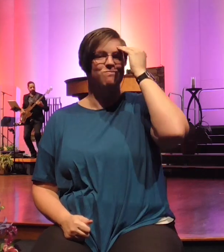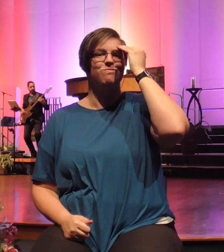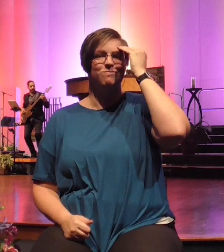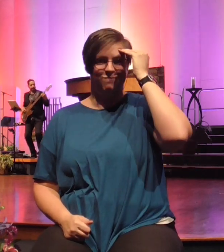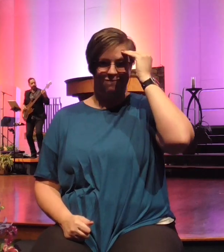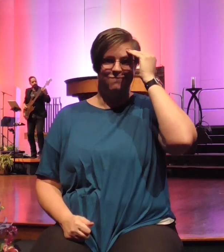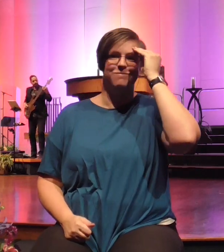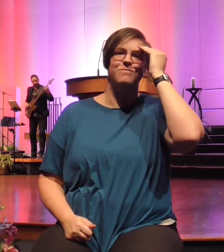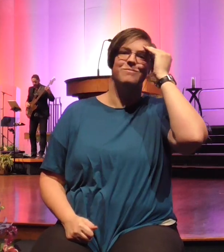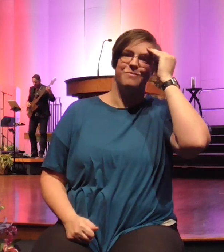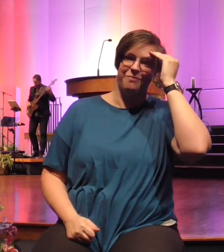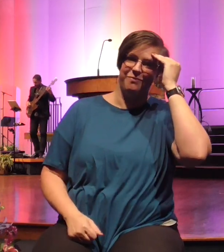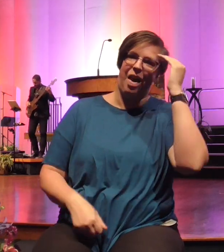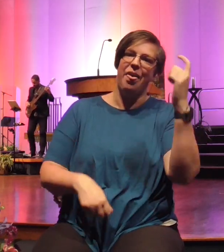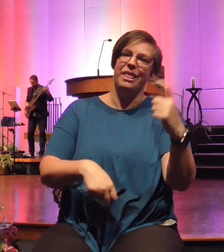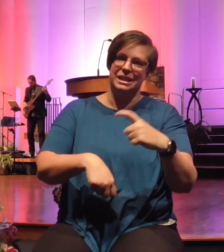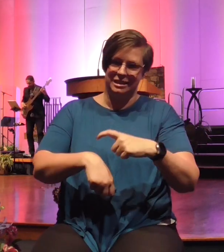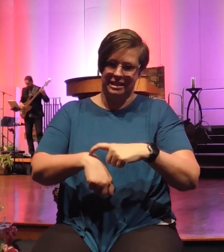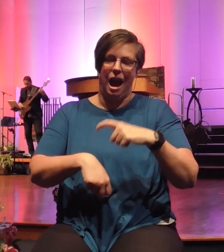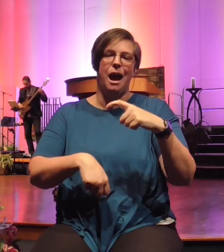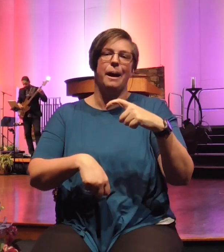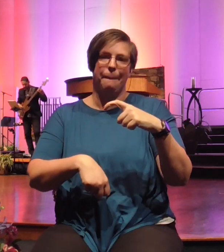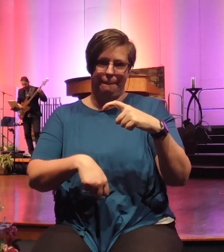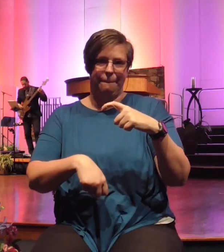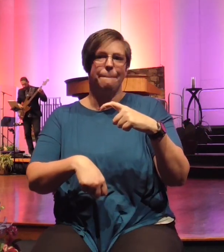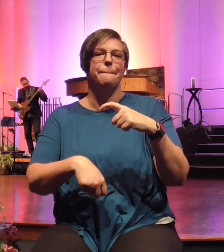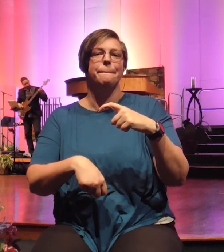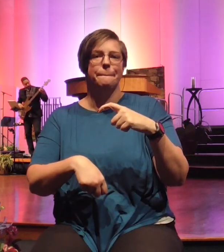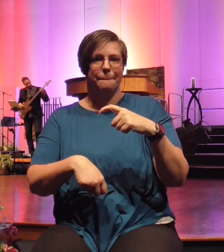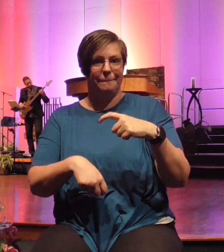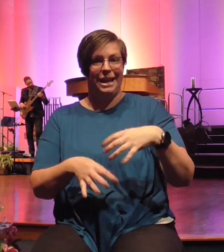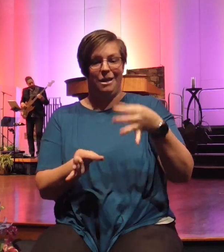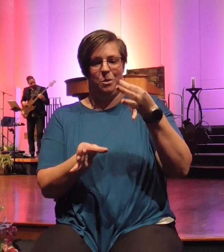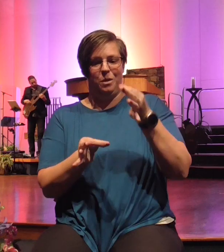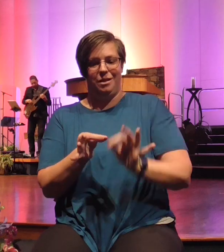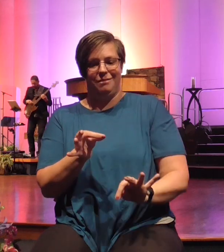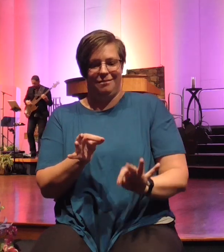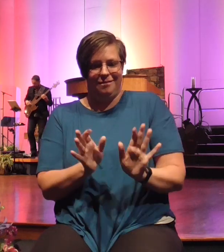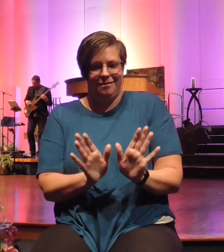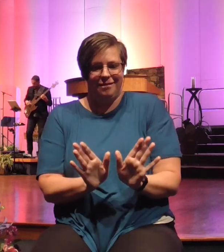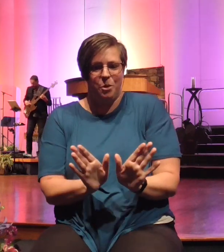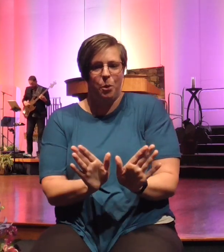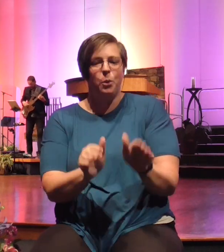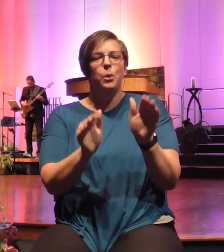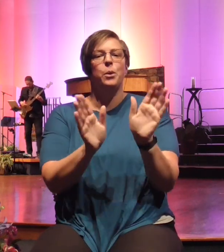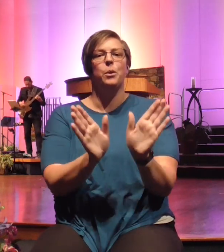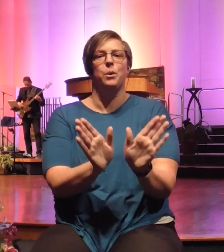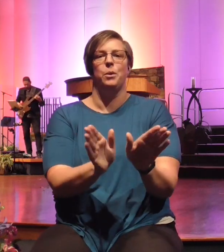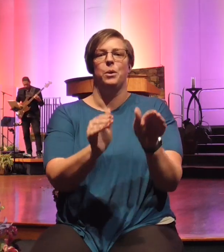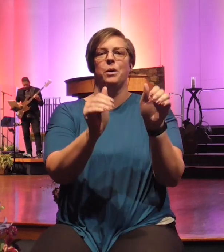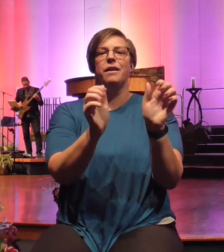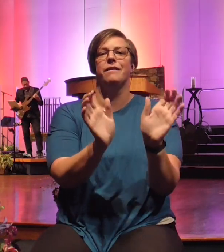And this time I will lift all